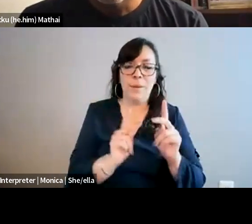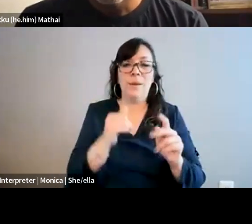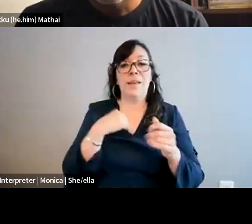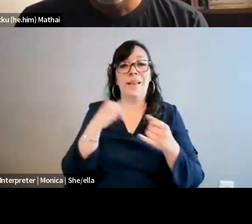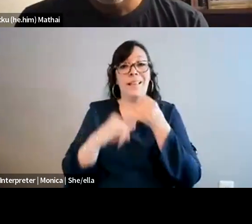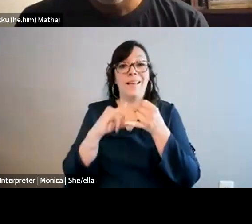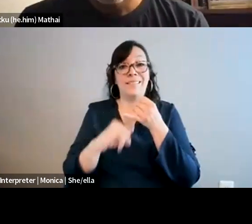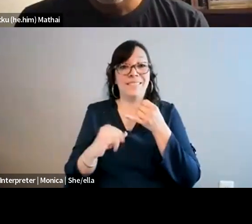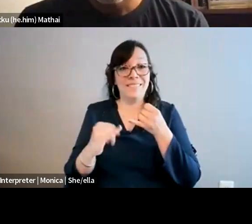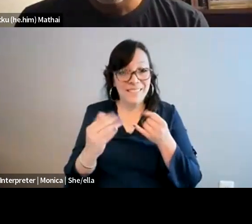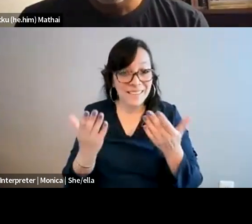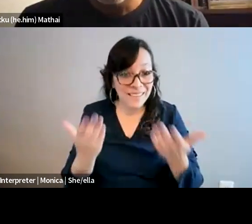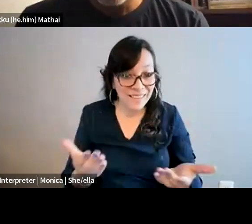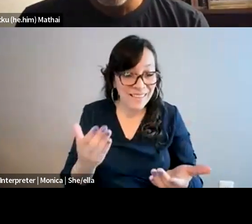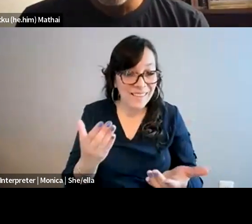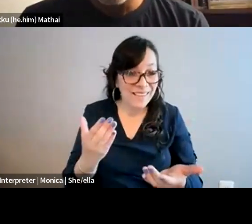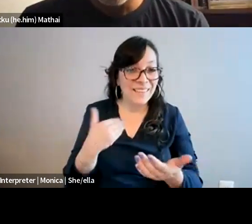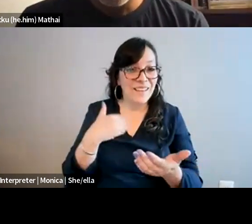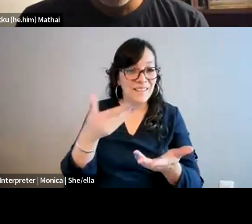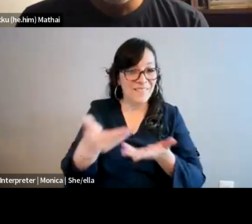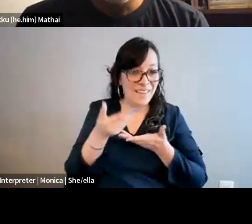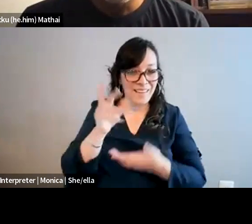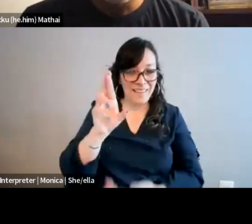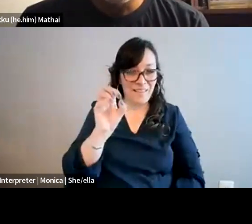least, I would like to introduce and invite Rob.